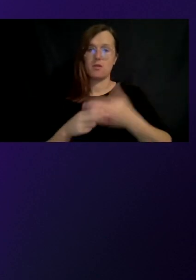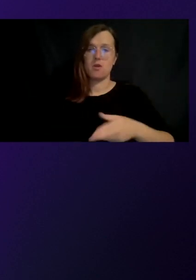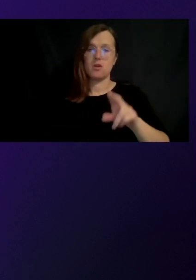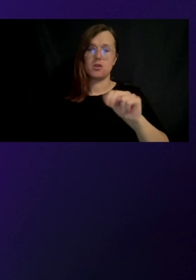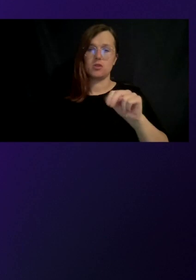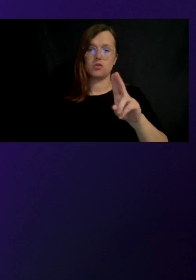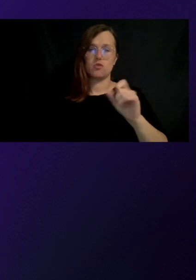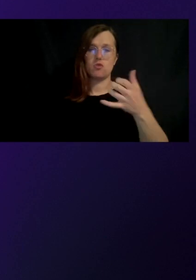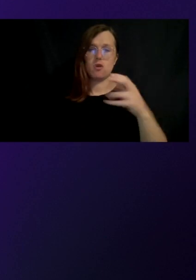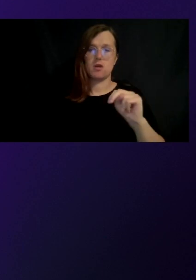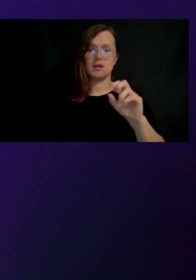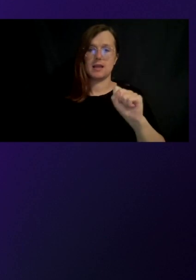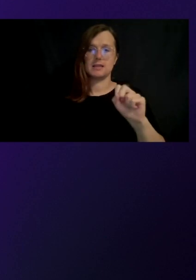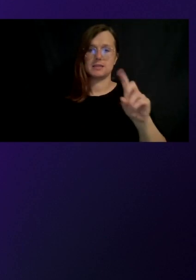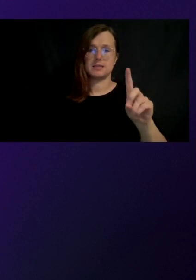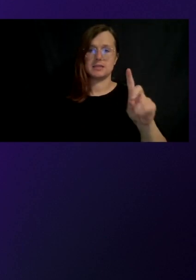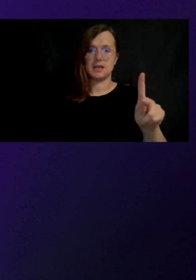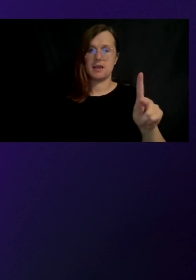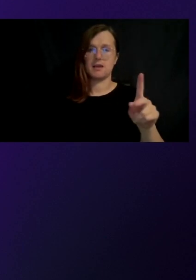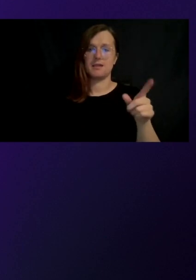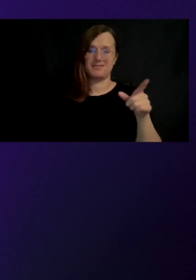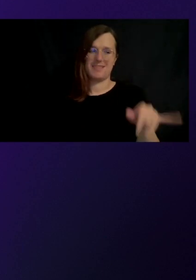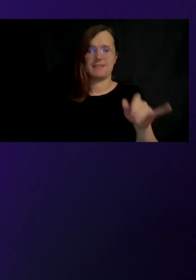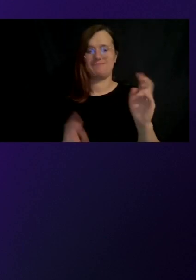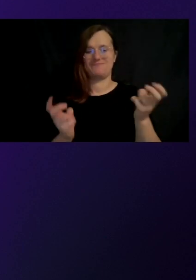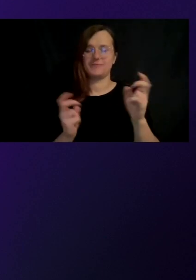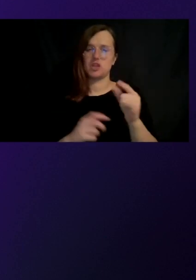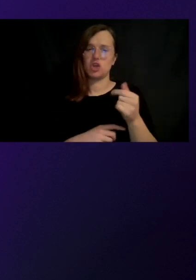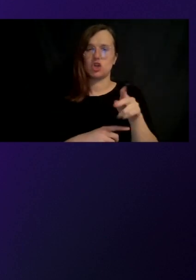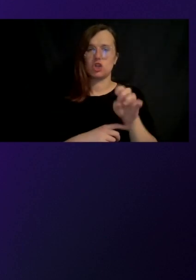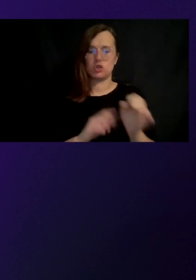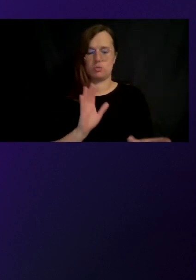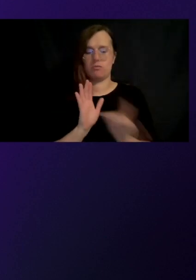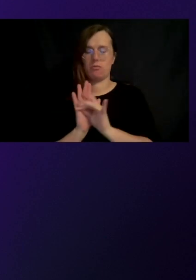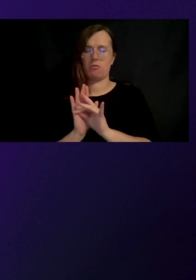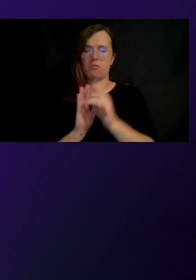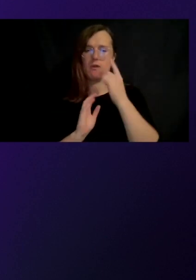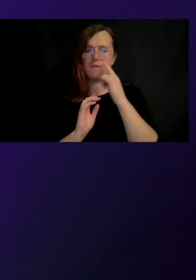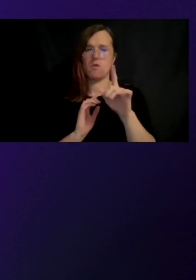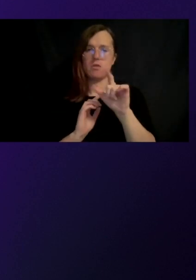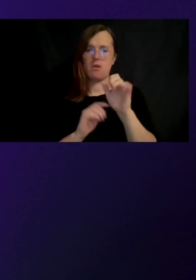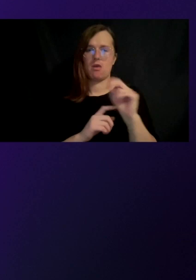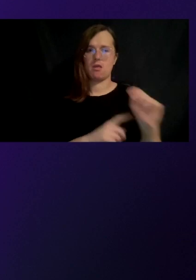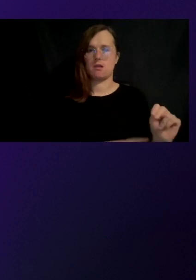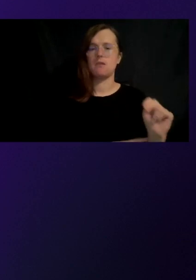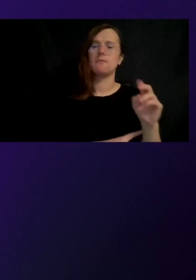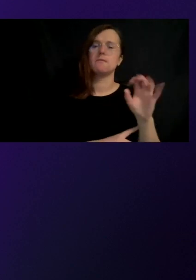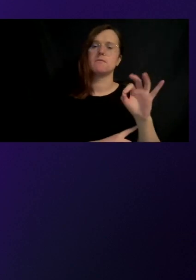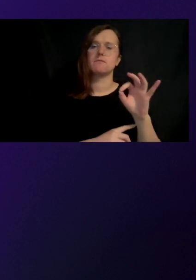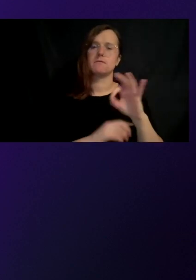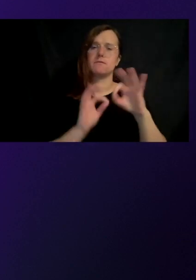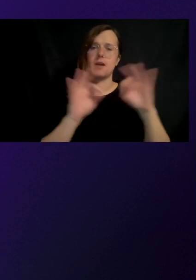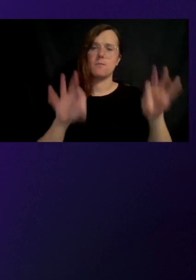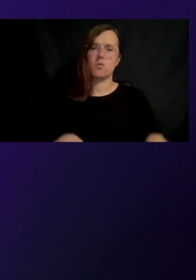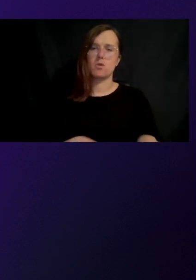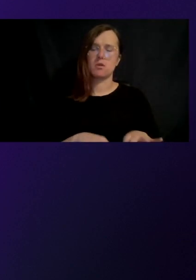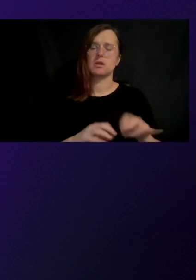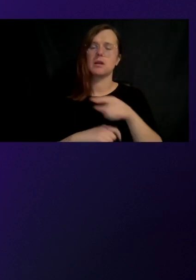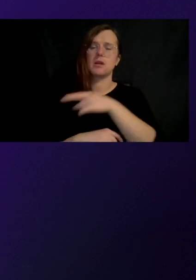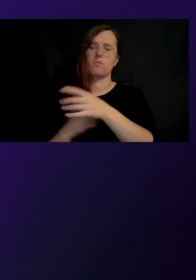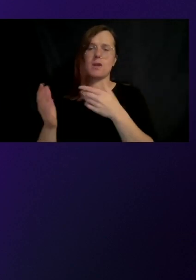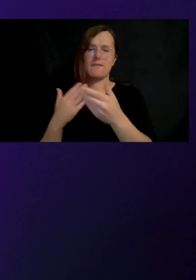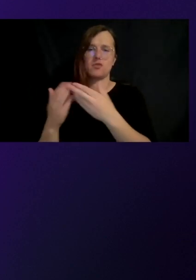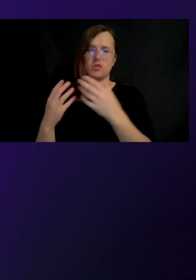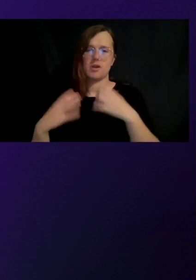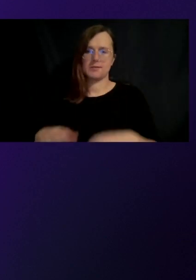So this provides the glue essentially between the ML framework, such as PyTorch, where our customers are developing, and our